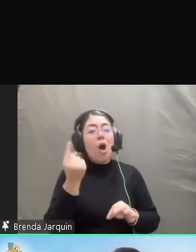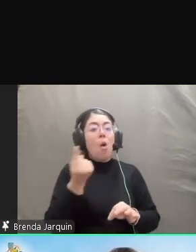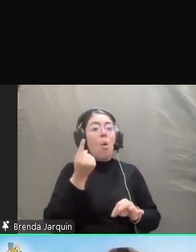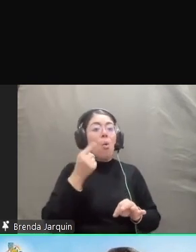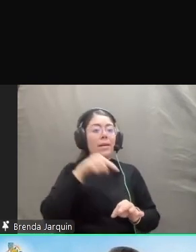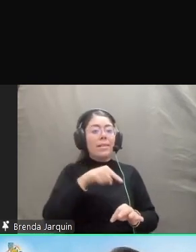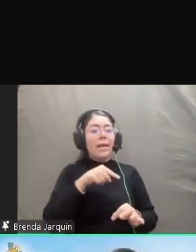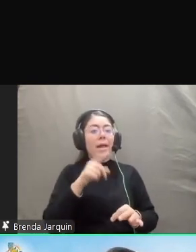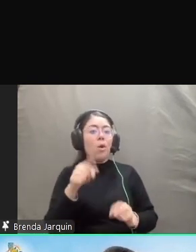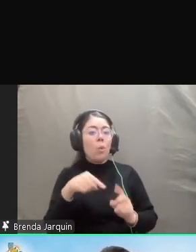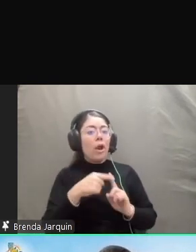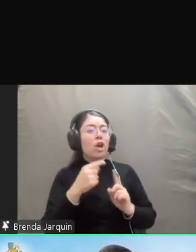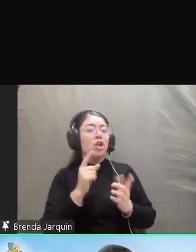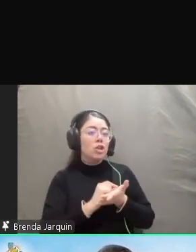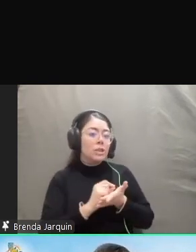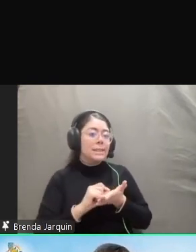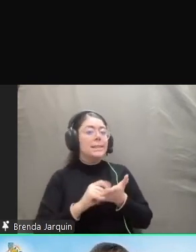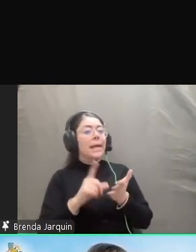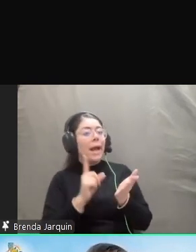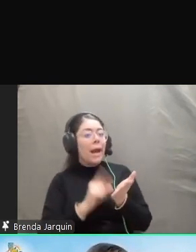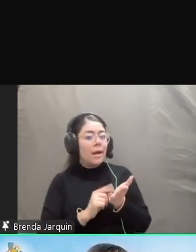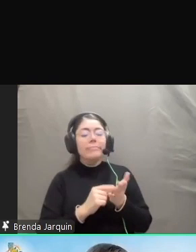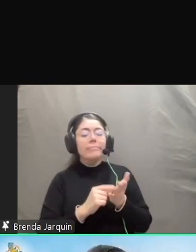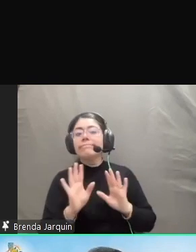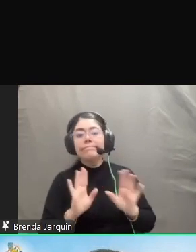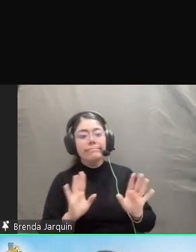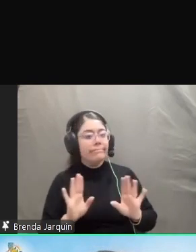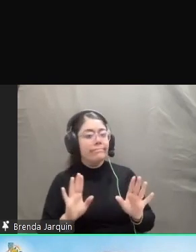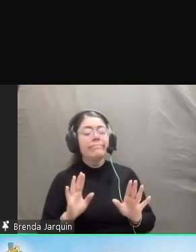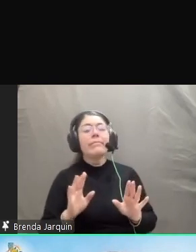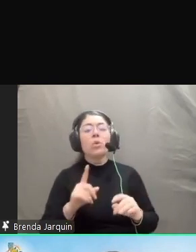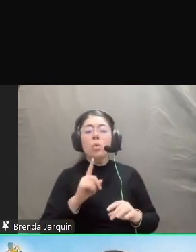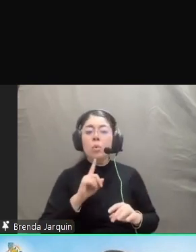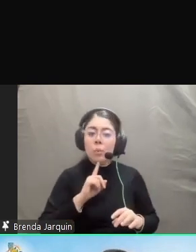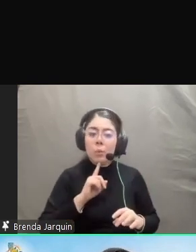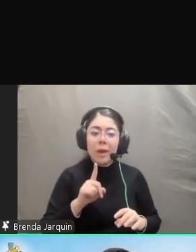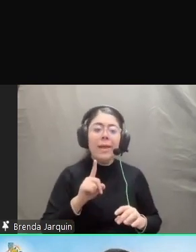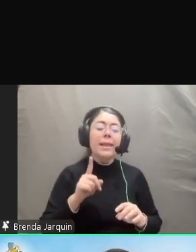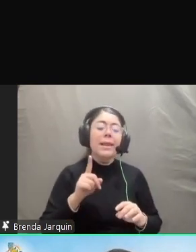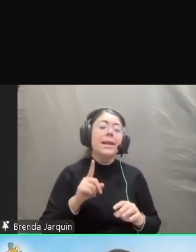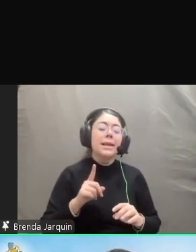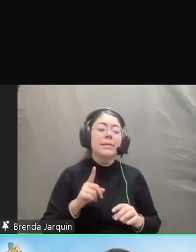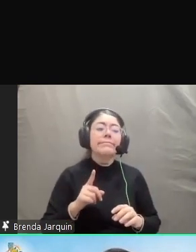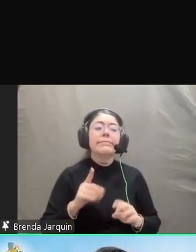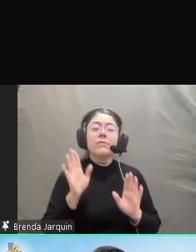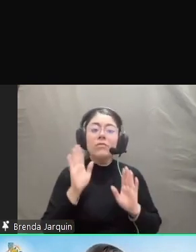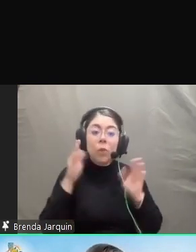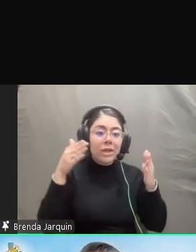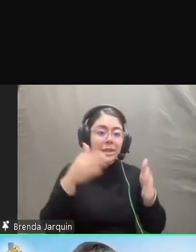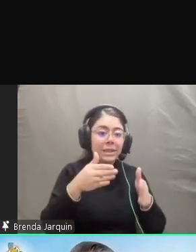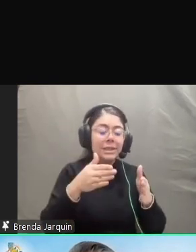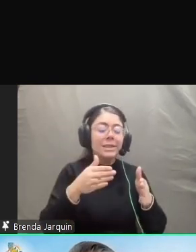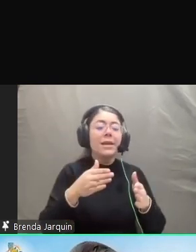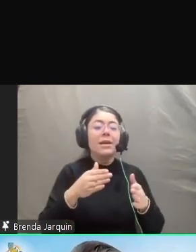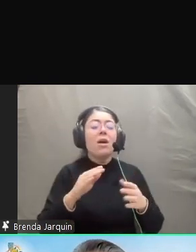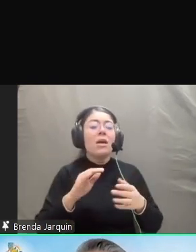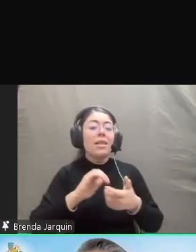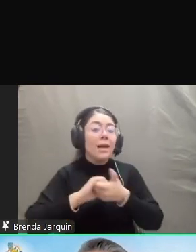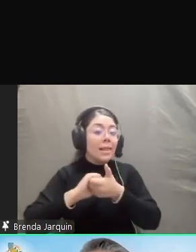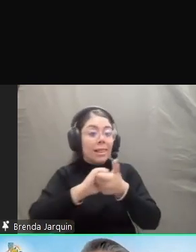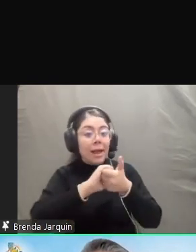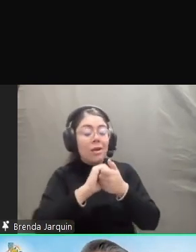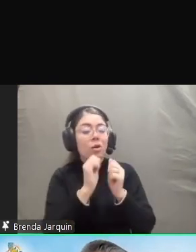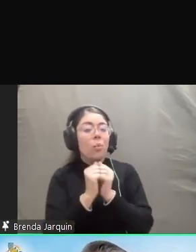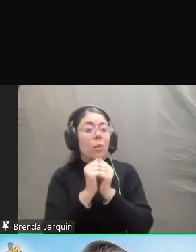written agreement versus really having collaborative practices that are focused on the family. The